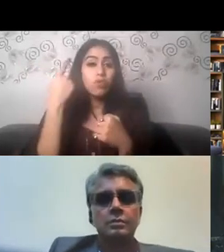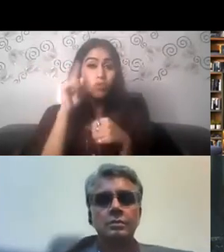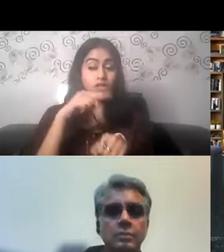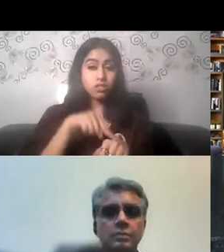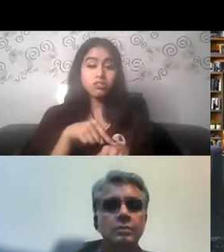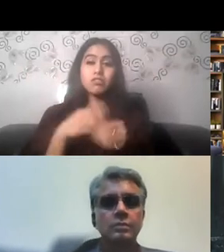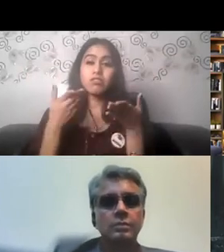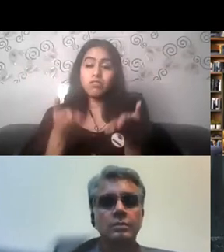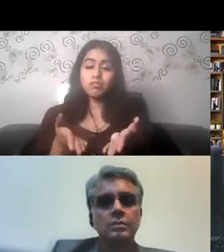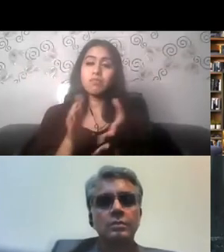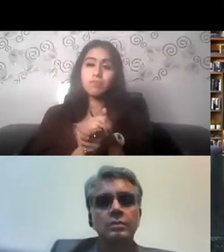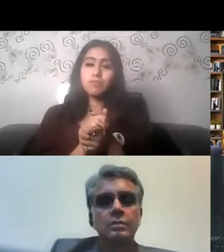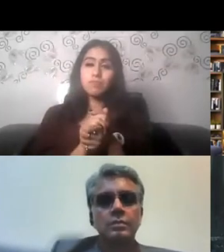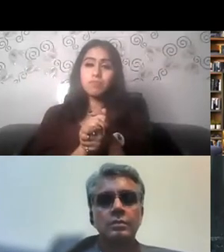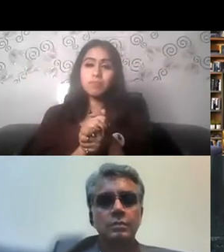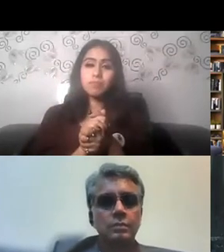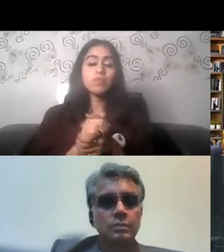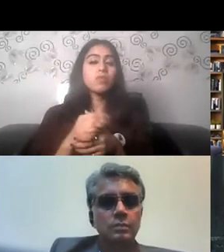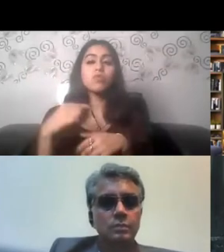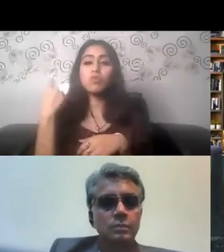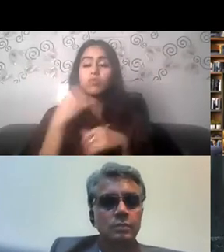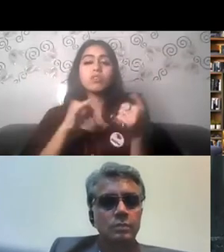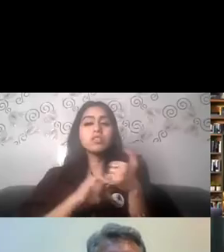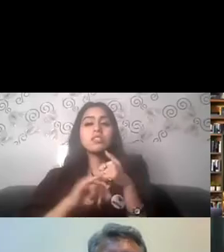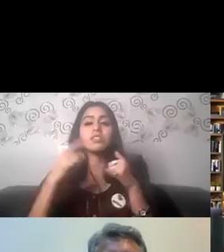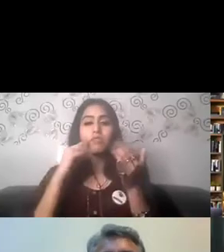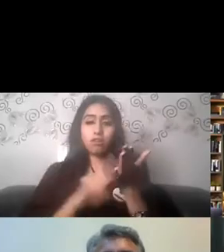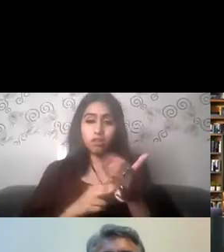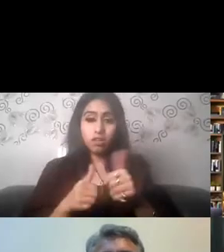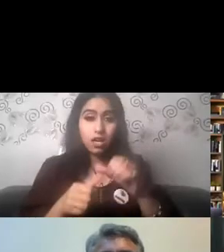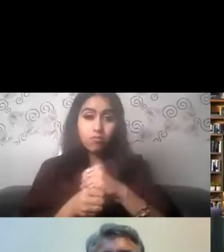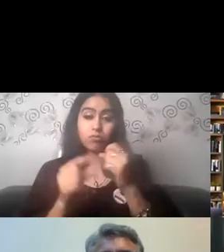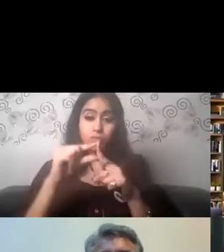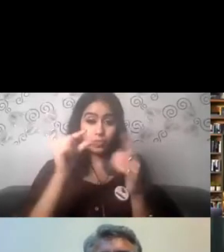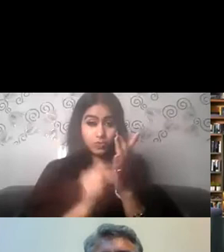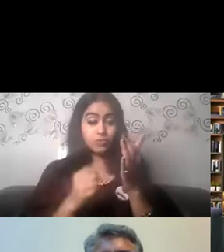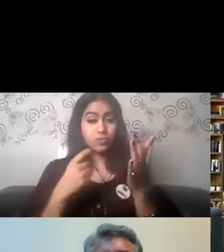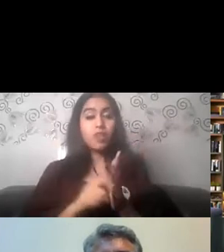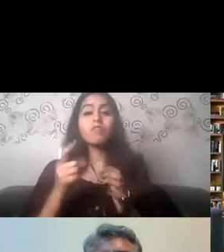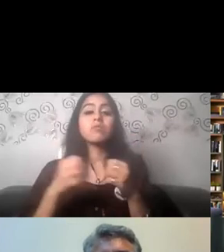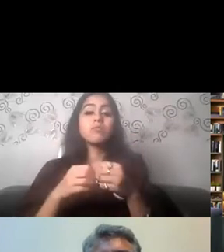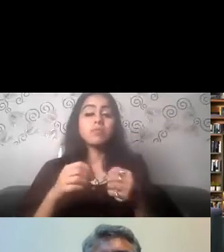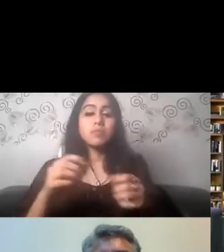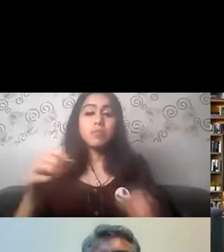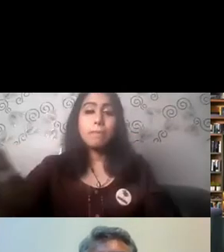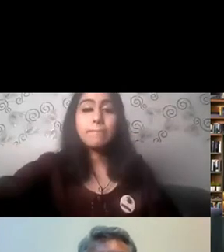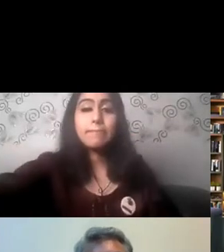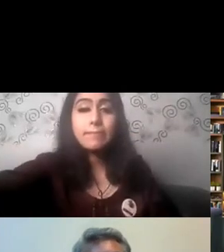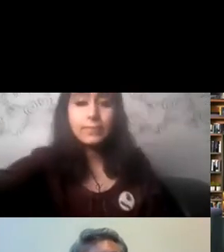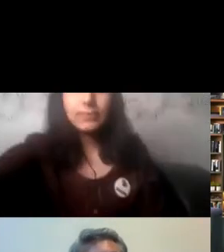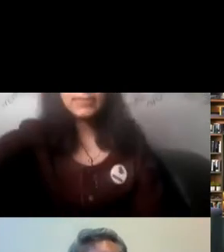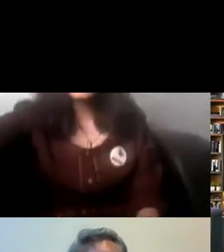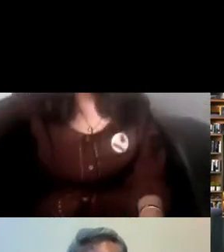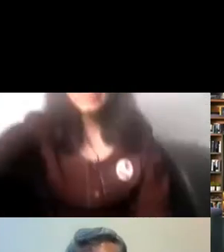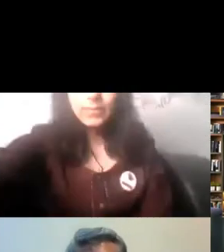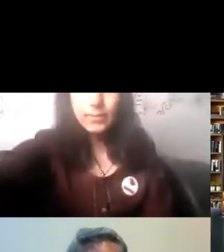here. We have people from Singapore and Hong Kong. So starting with Giselle. Giselle, what do you